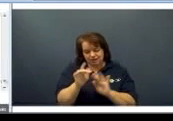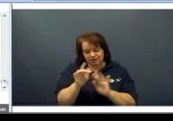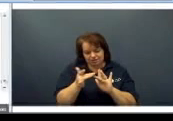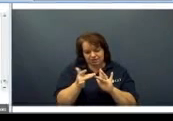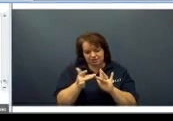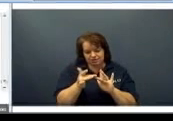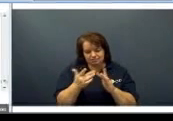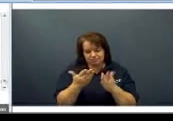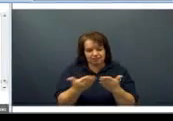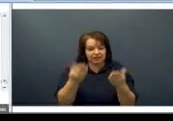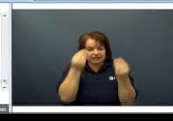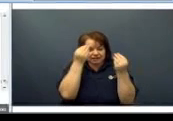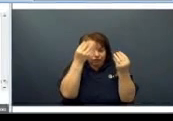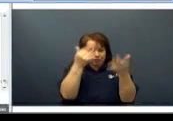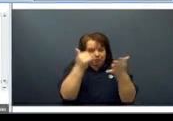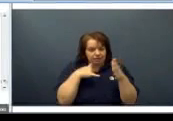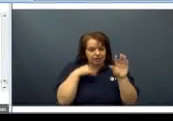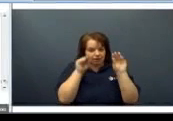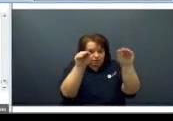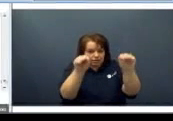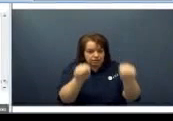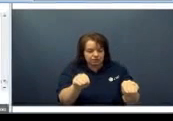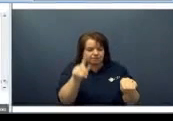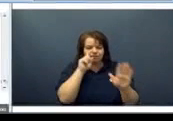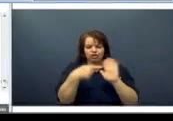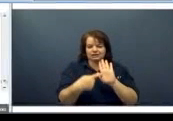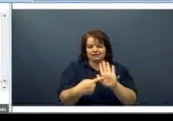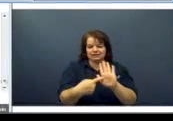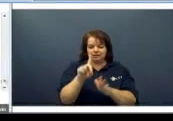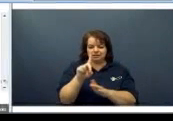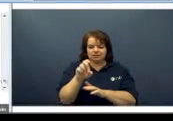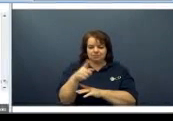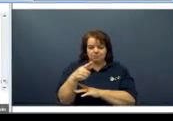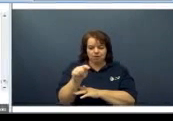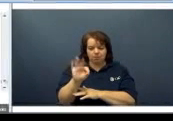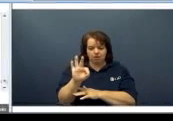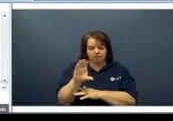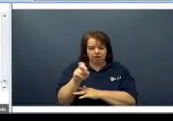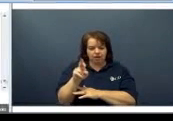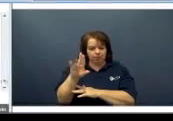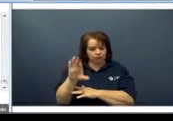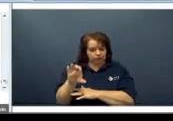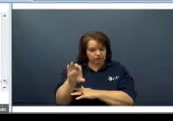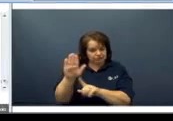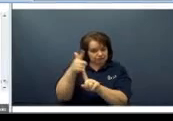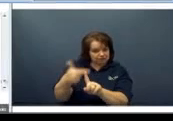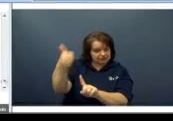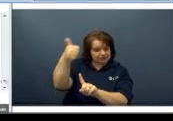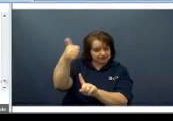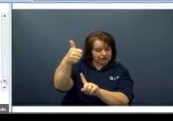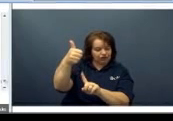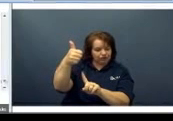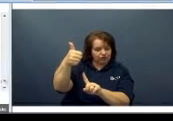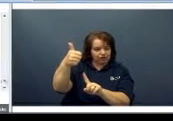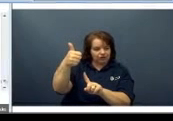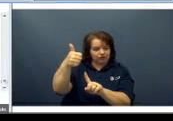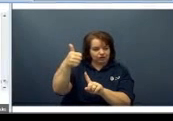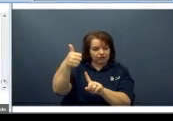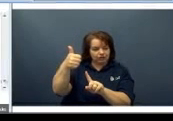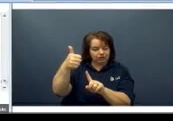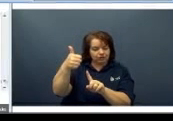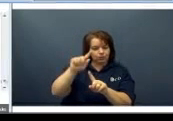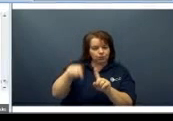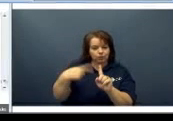websites and things that information that we're putting out there. An example, Department of Commerce's secretary. You